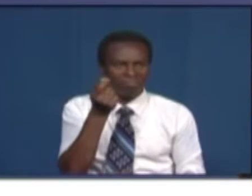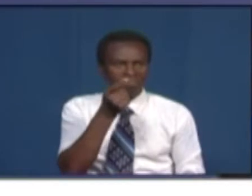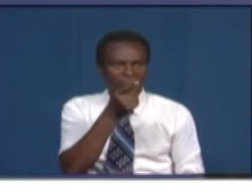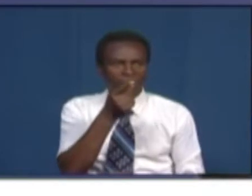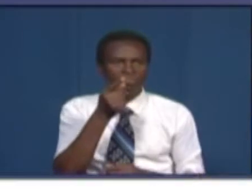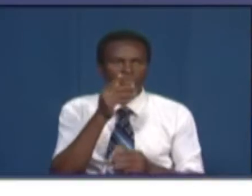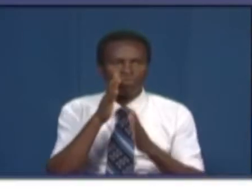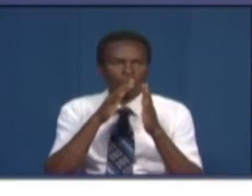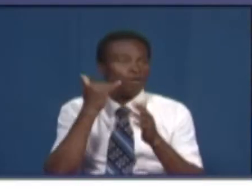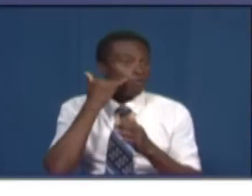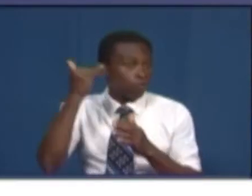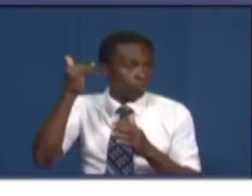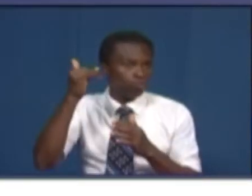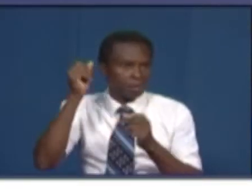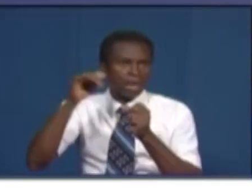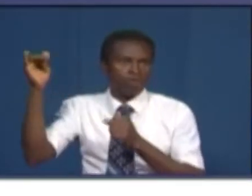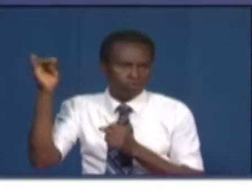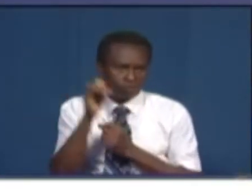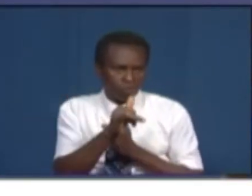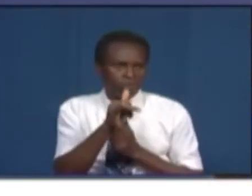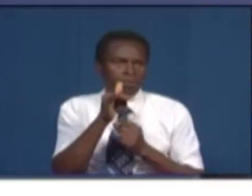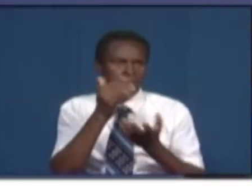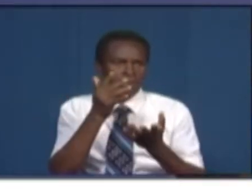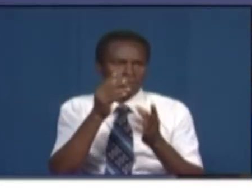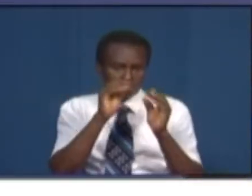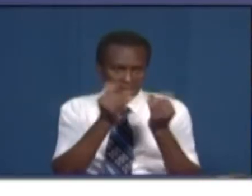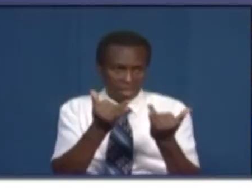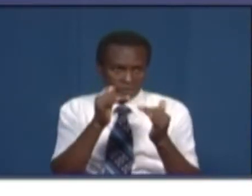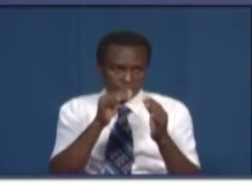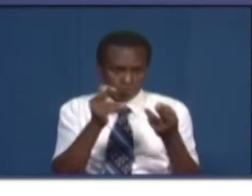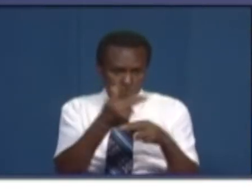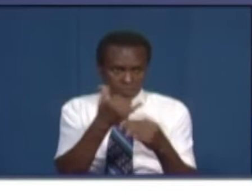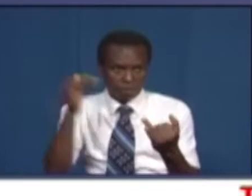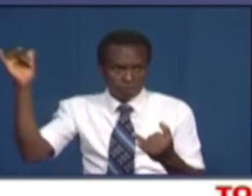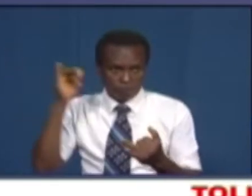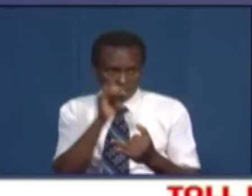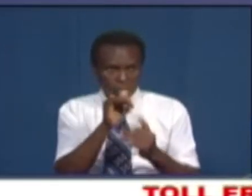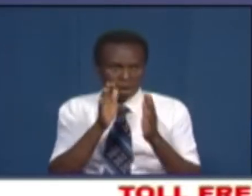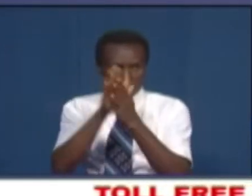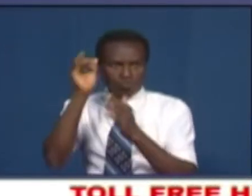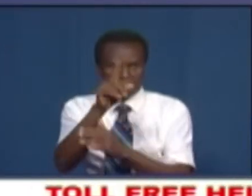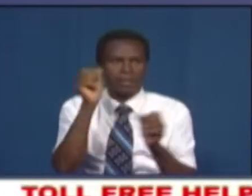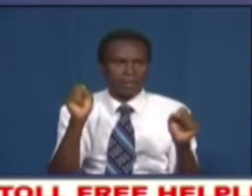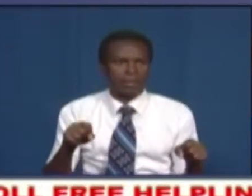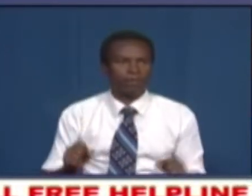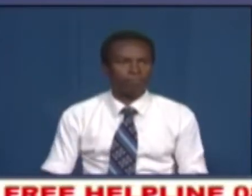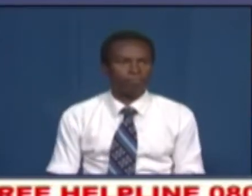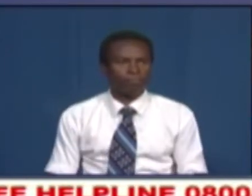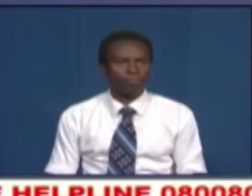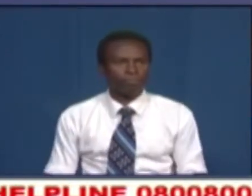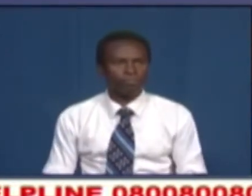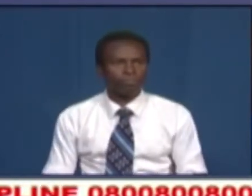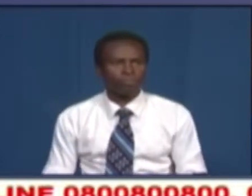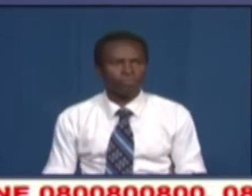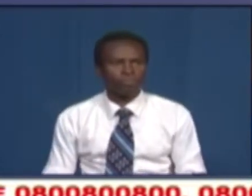0302-770111. We'd love to hear your voice. We'd love to hear your contributions. And Deborah has just sent us a WhatsApp message. She says, I'm in love